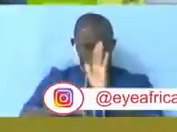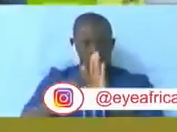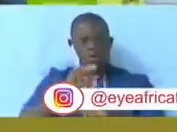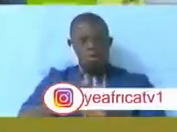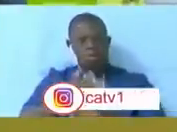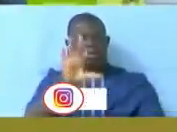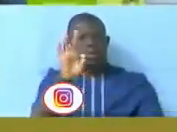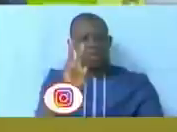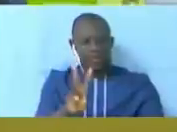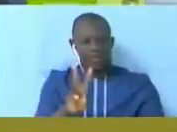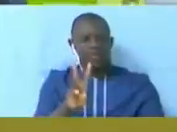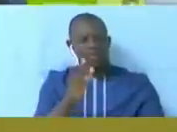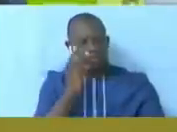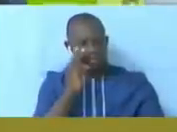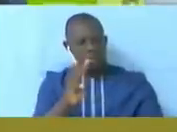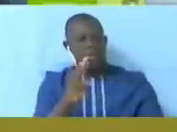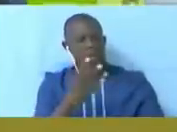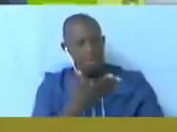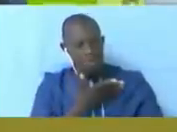television leto.